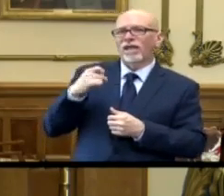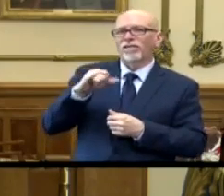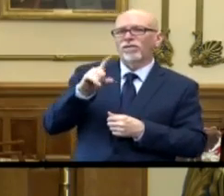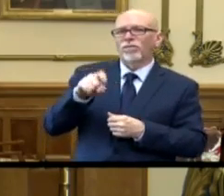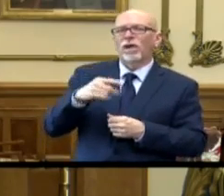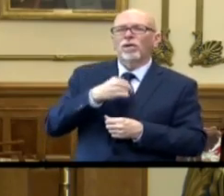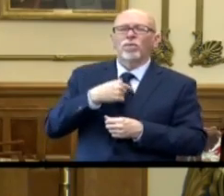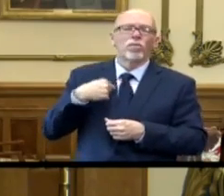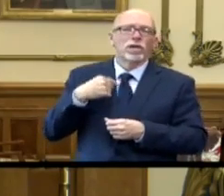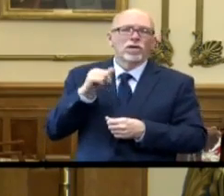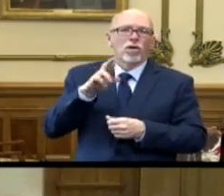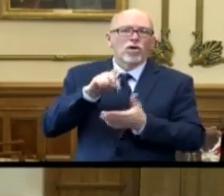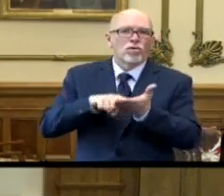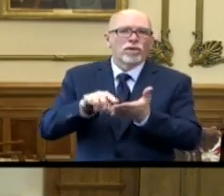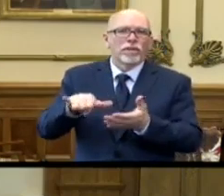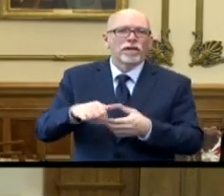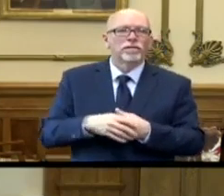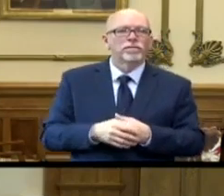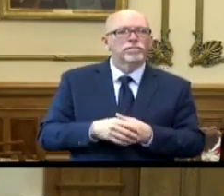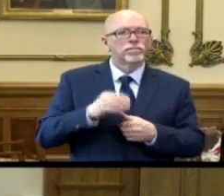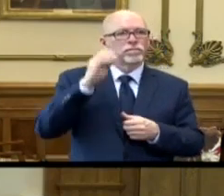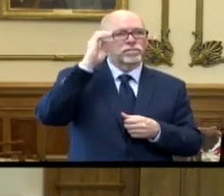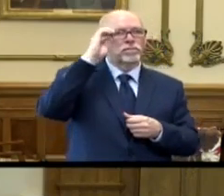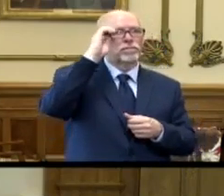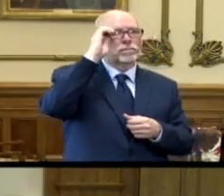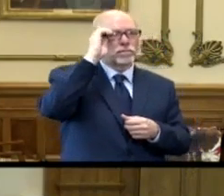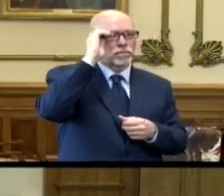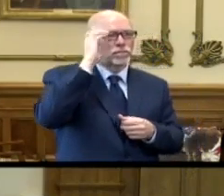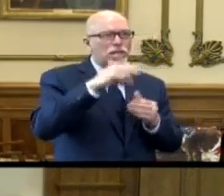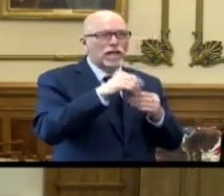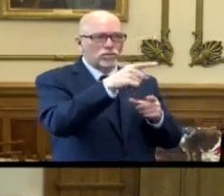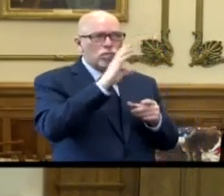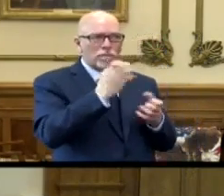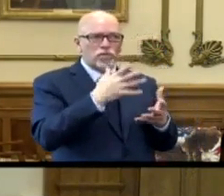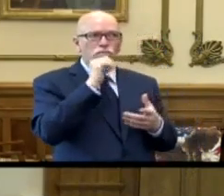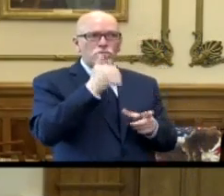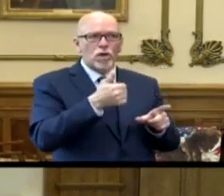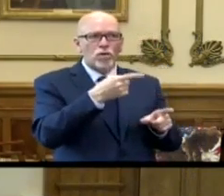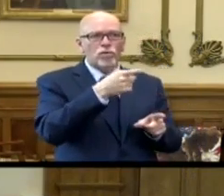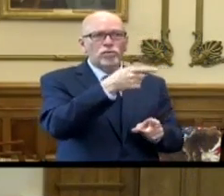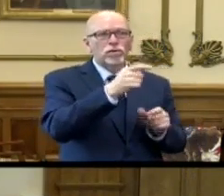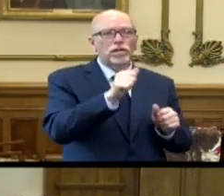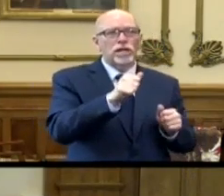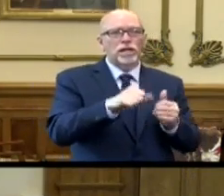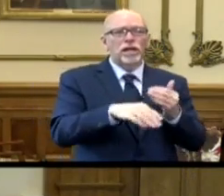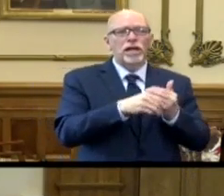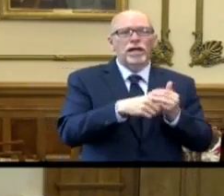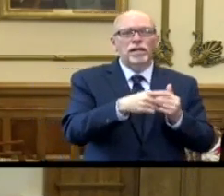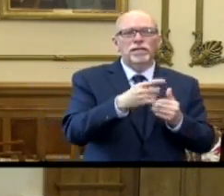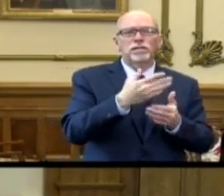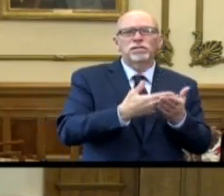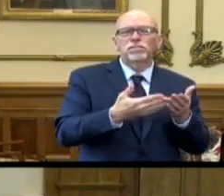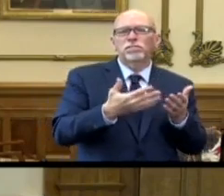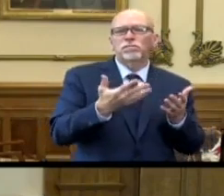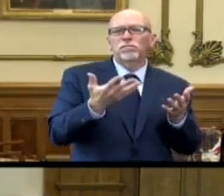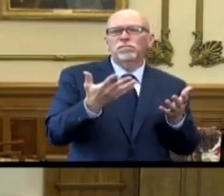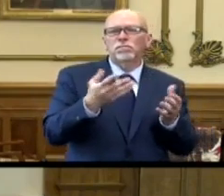question, and we are looking at this. And Fred, you might just add that you're going to be here tomorrow. You might just add some